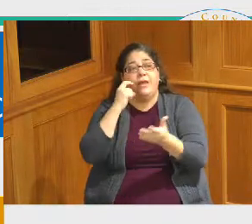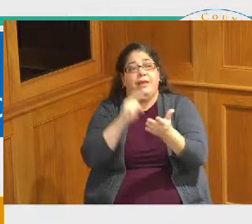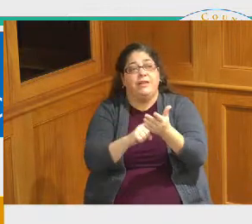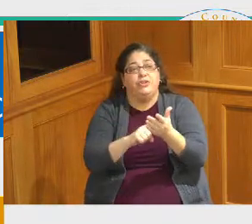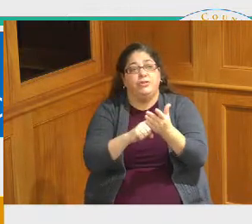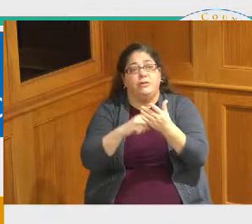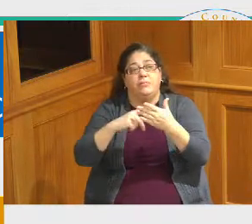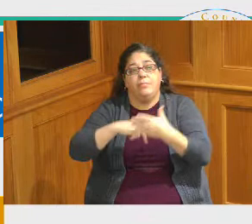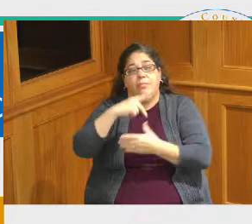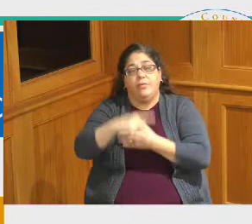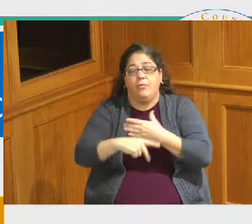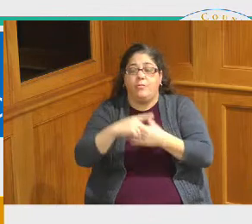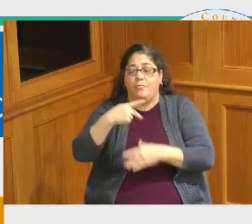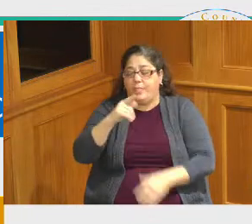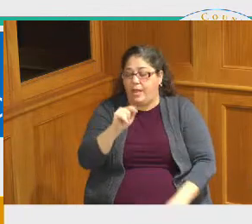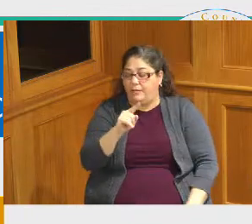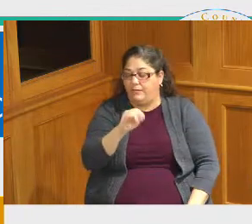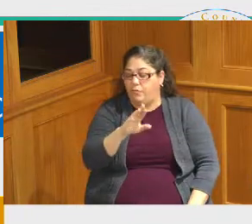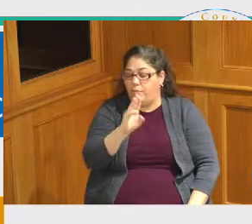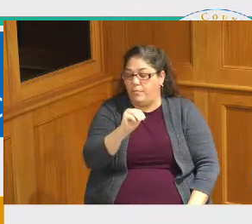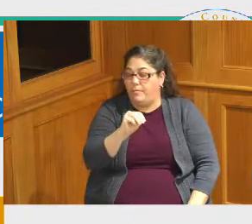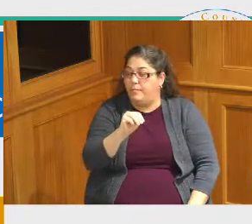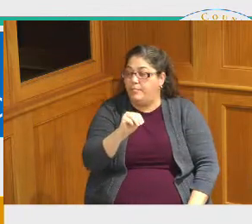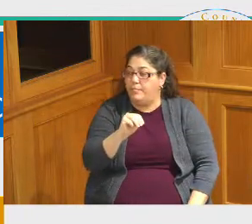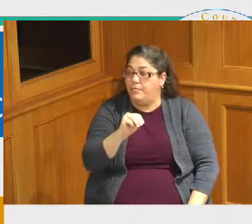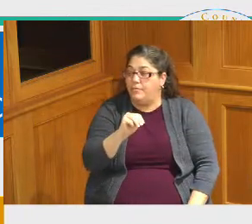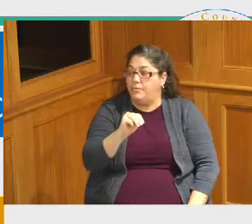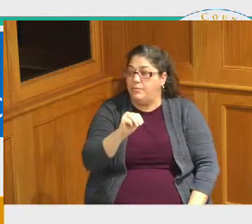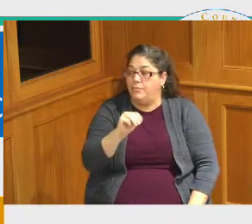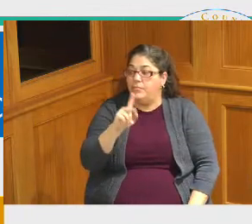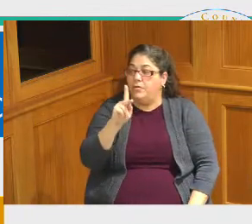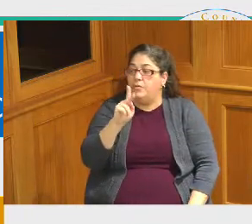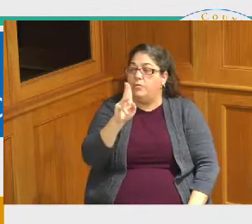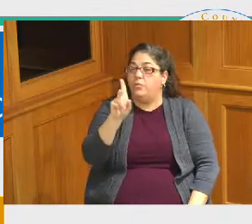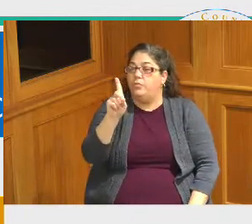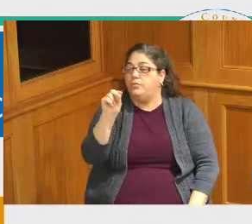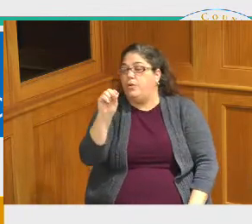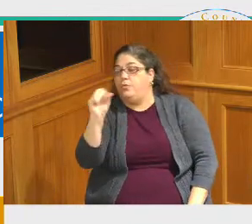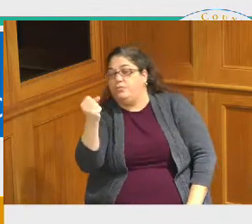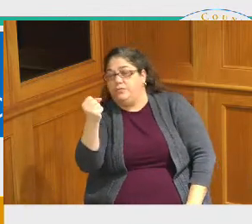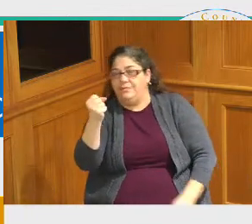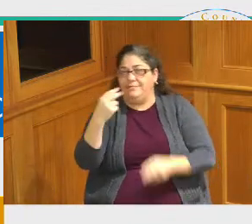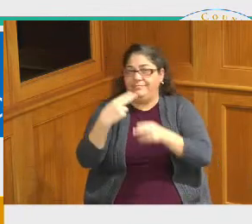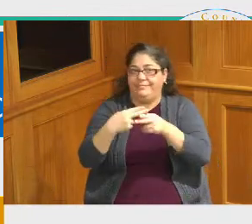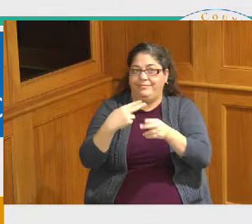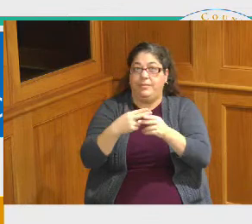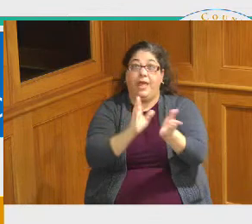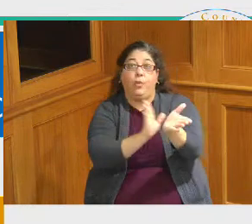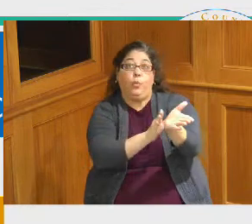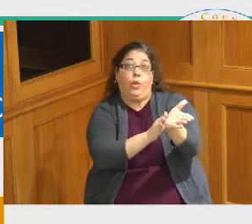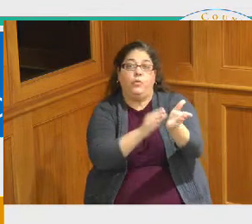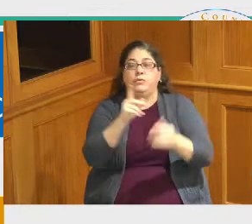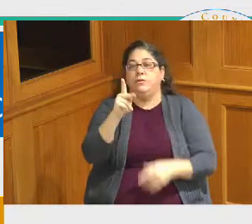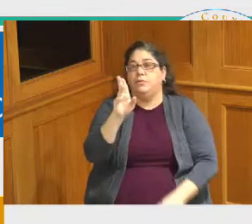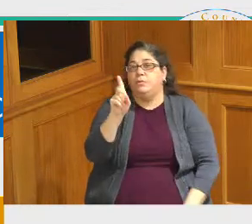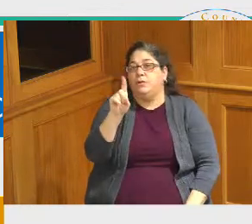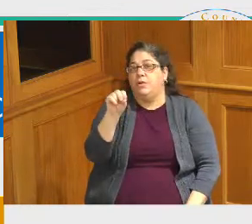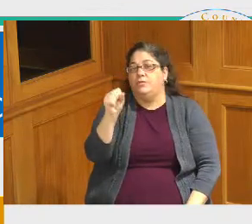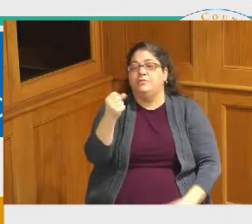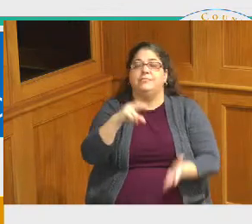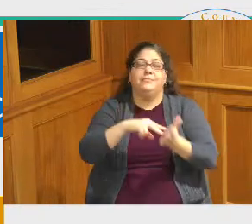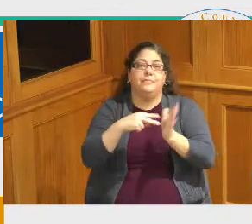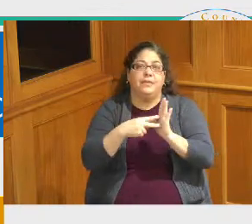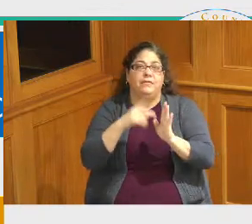platform is going to really allow us to have the framework to start creating a broader sense of community amongst the Board of County Commissioners departments. So we've talked a little bit about this in